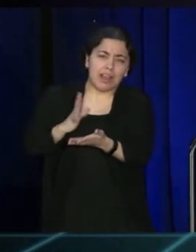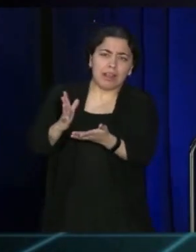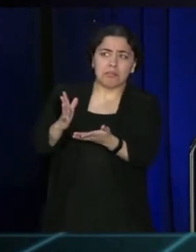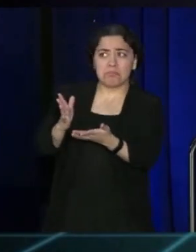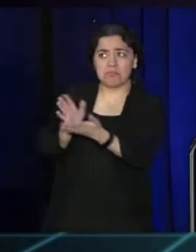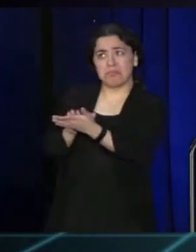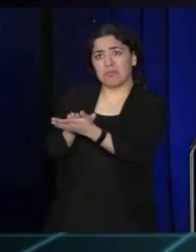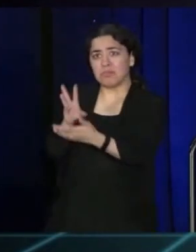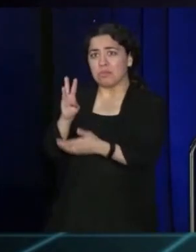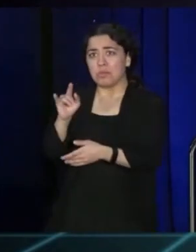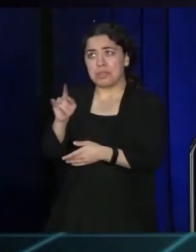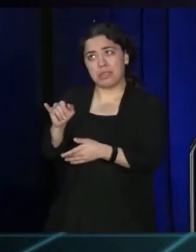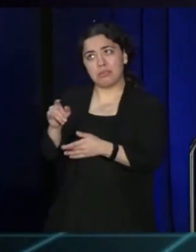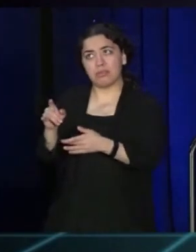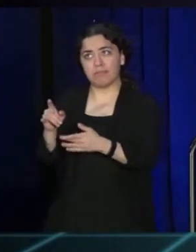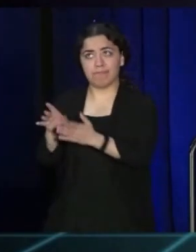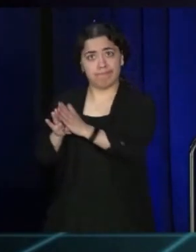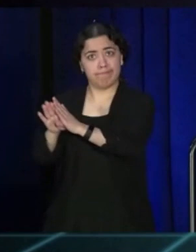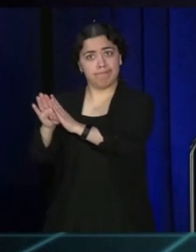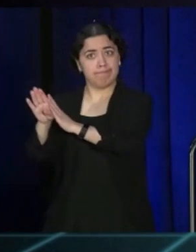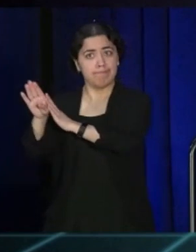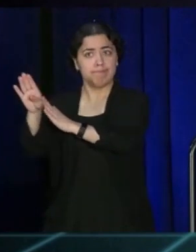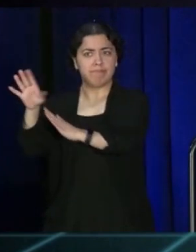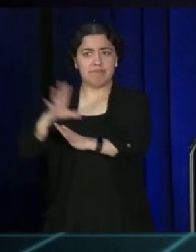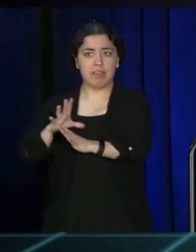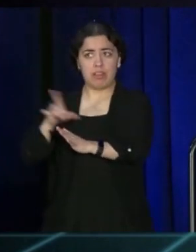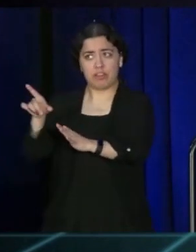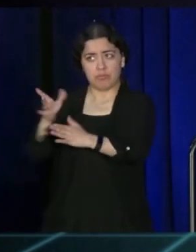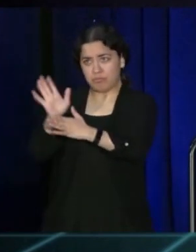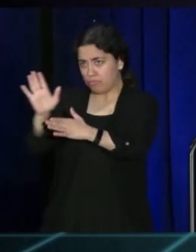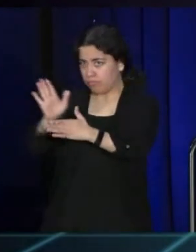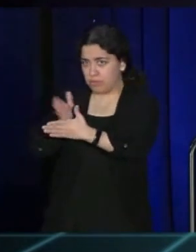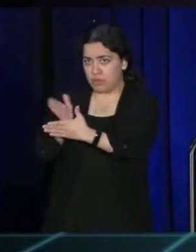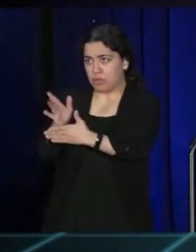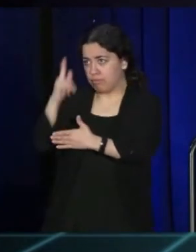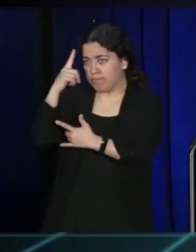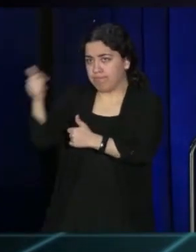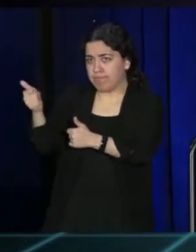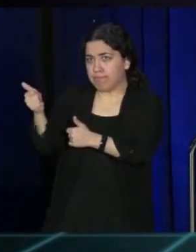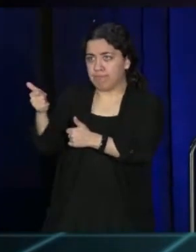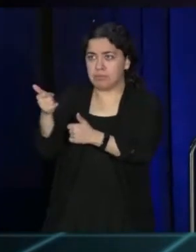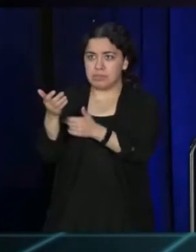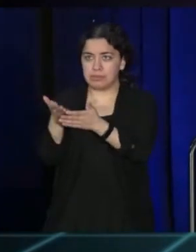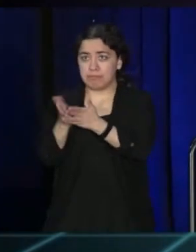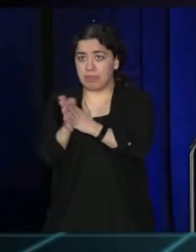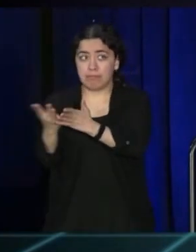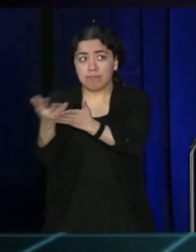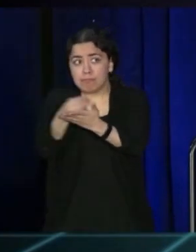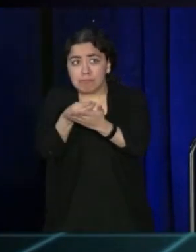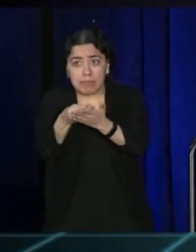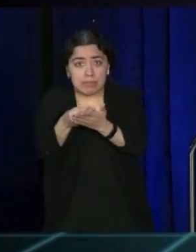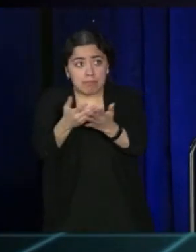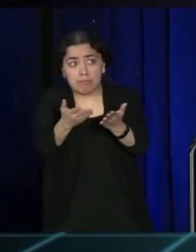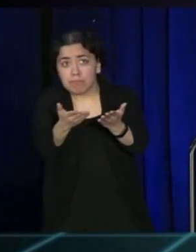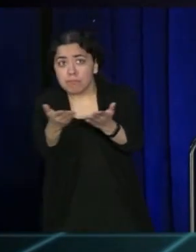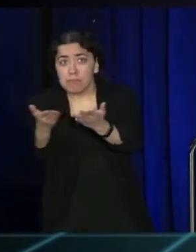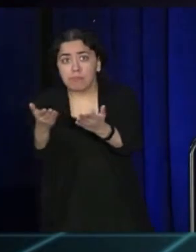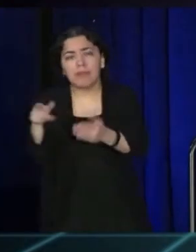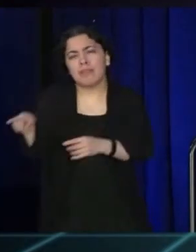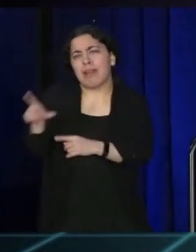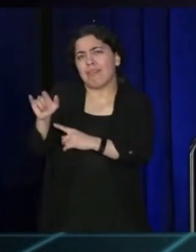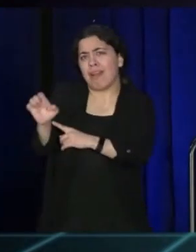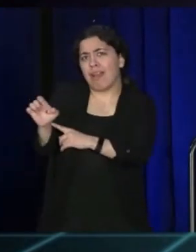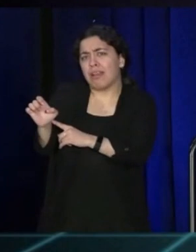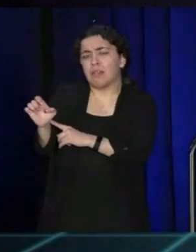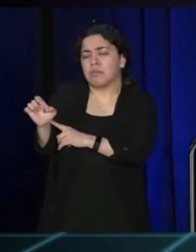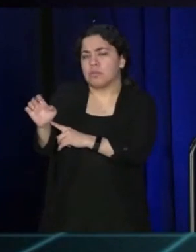what it is and everything. They're totally within their right to ask for money. That is not the lie, but there is a lie